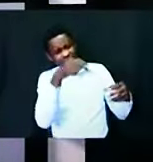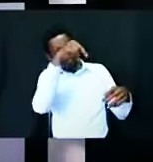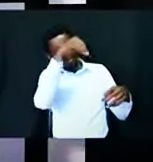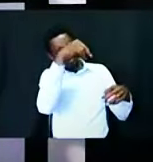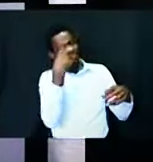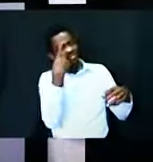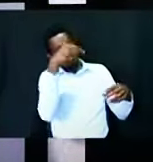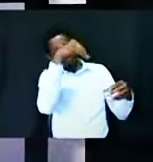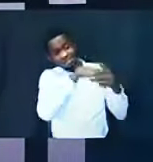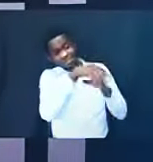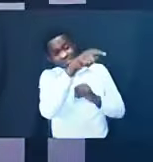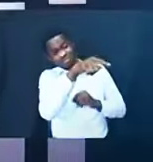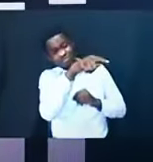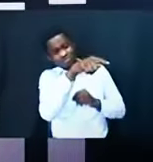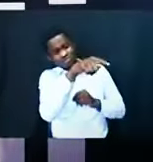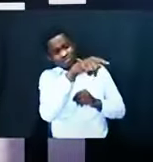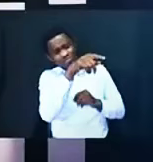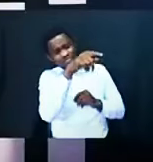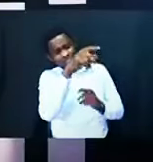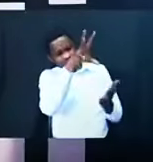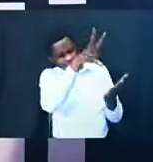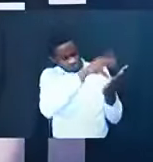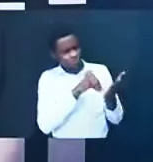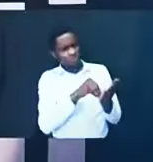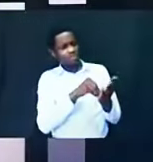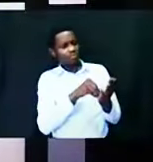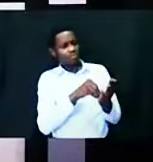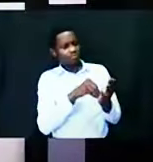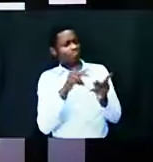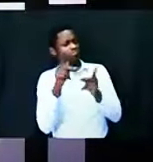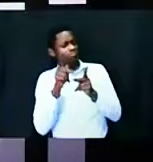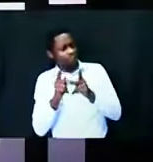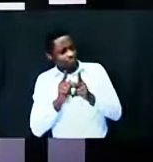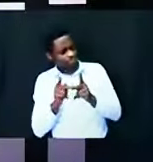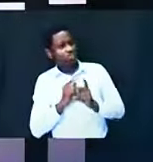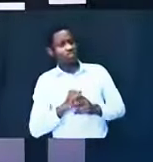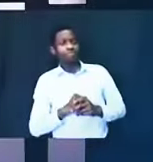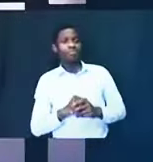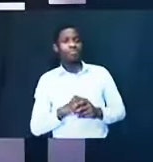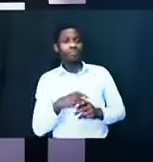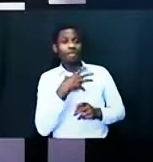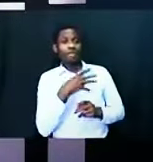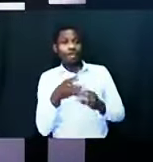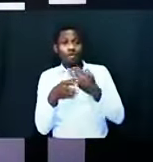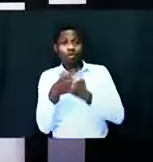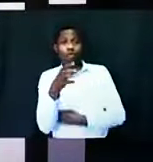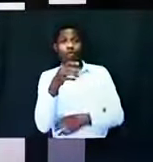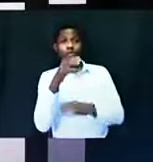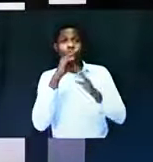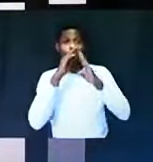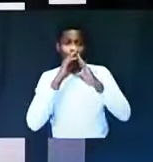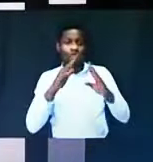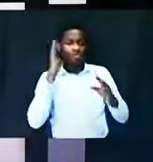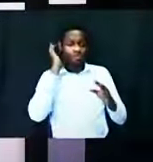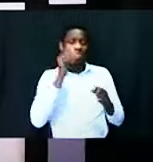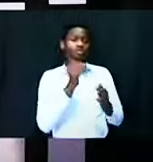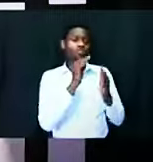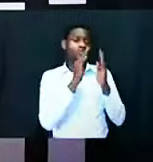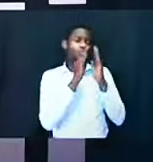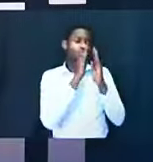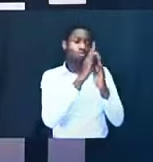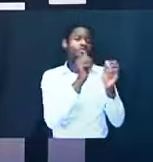Put it into practice. And the God of peace will be with you.